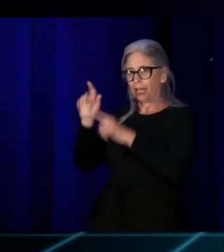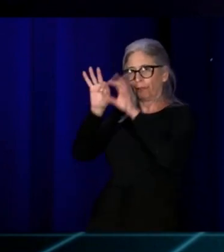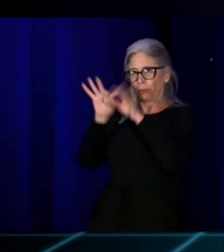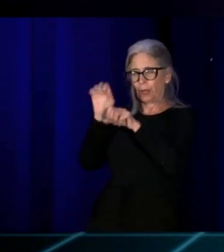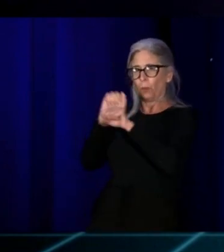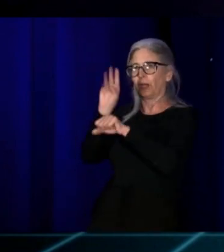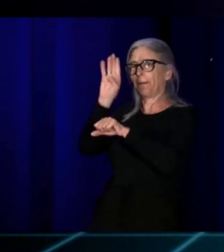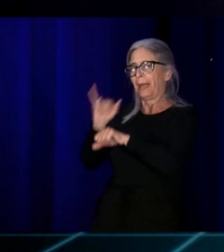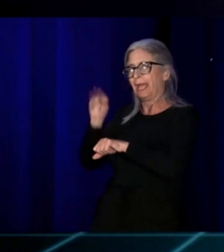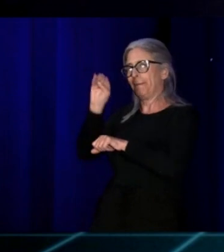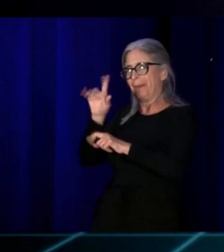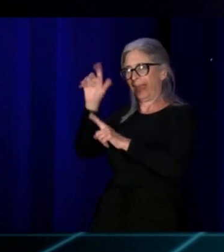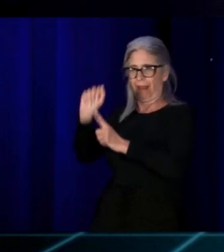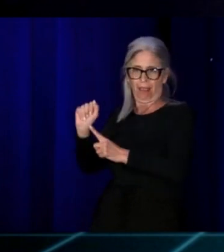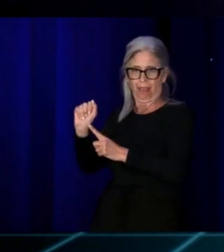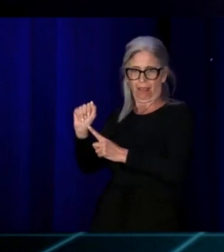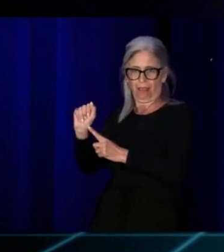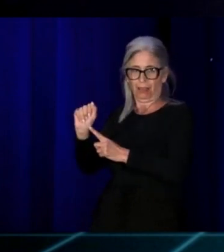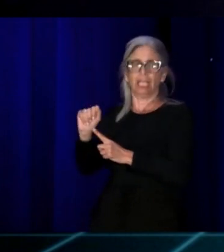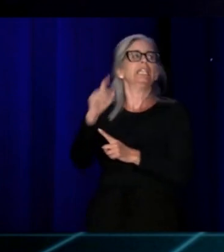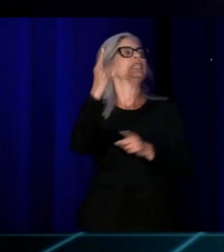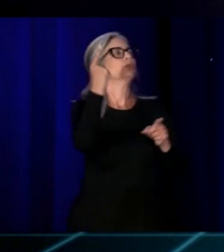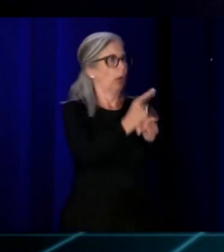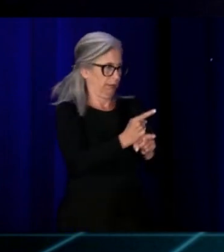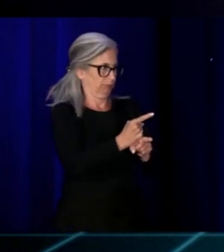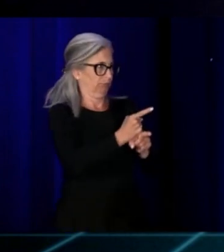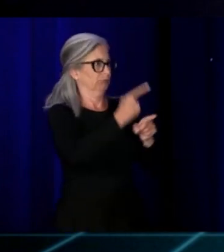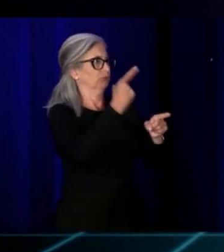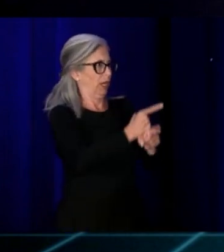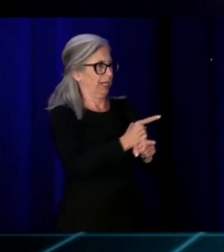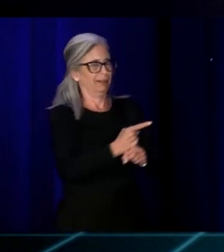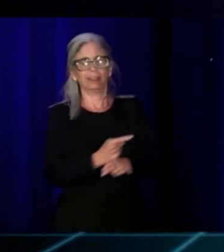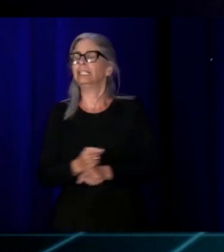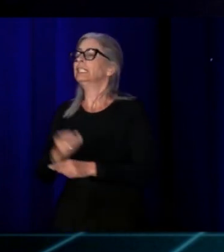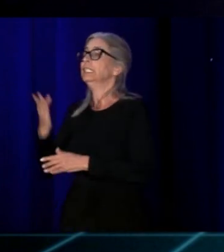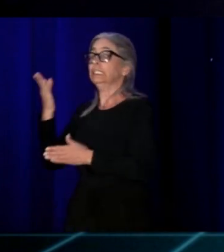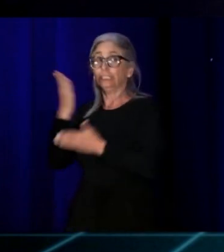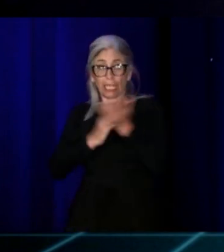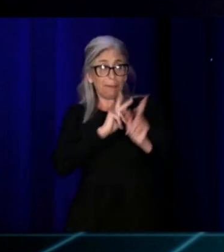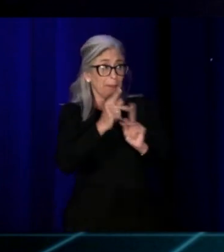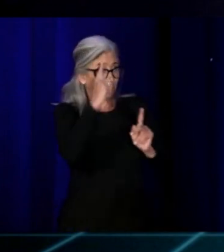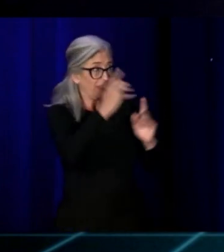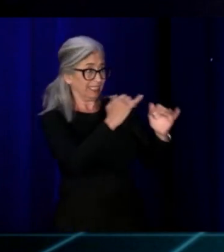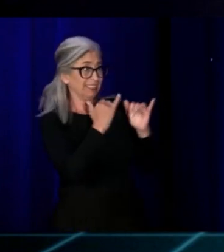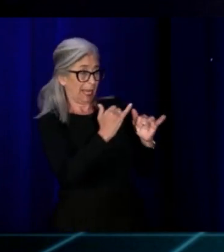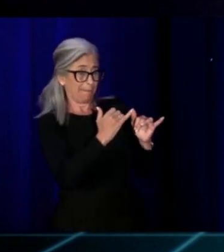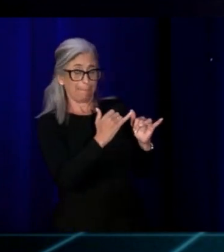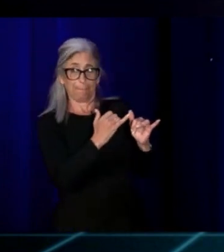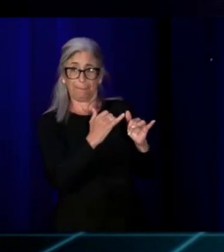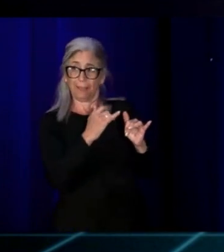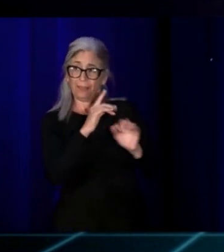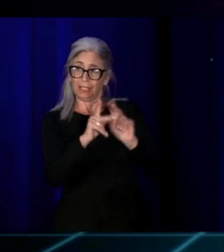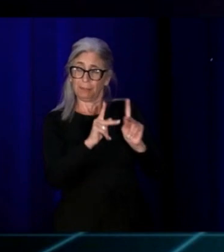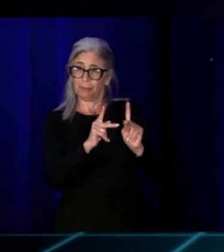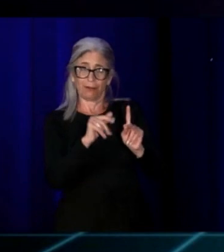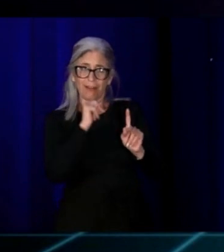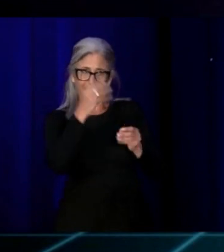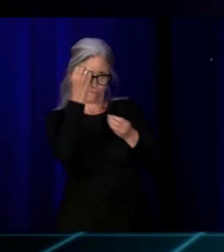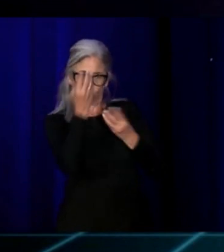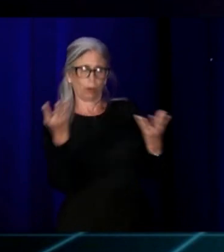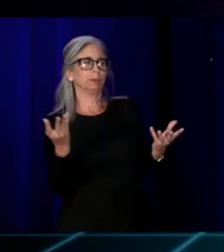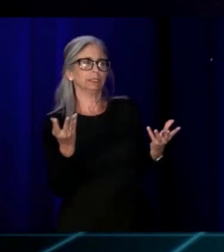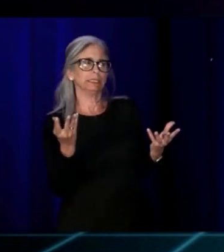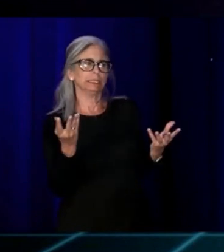Meta? Yes, you're getting it. Okay, good. Some people think it's the same thing, you know. These people are very uninformed and we